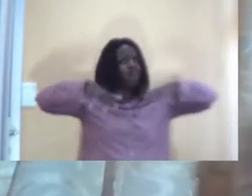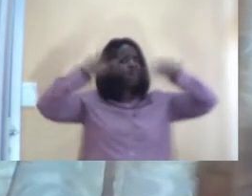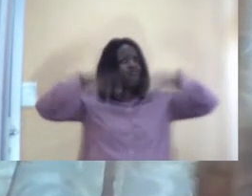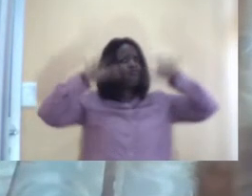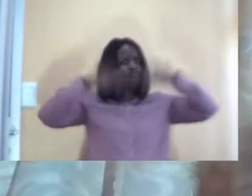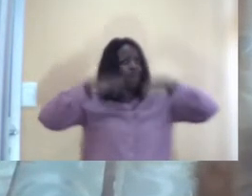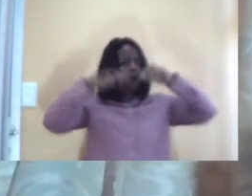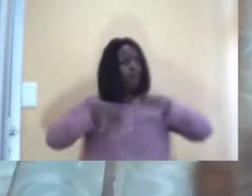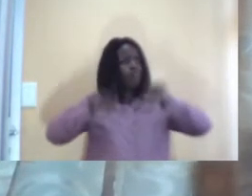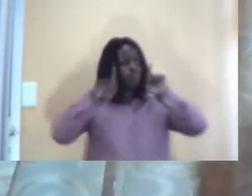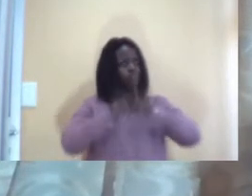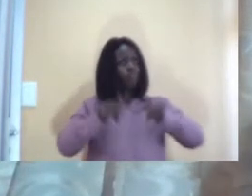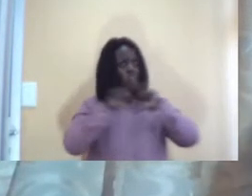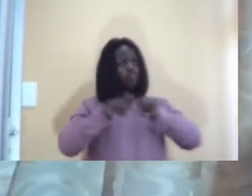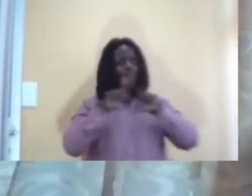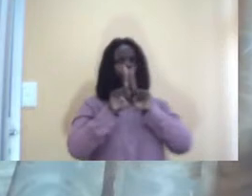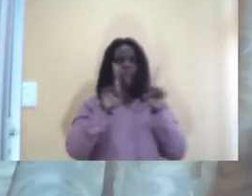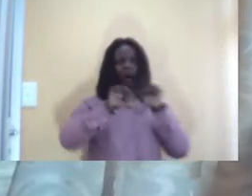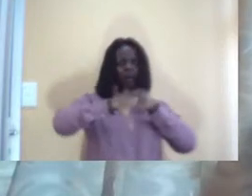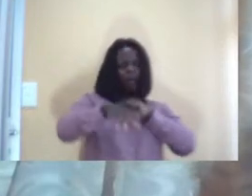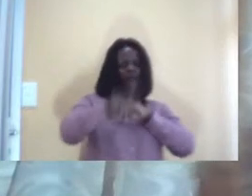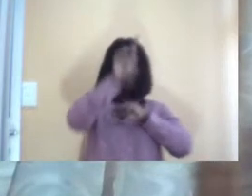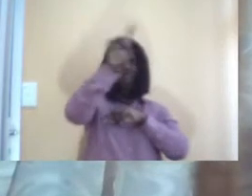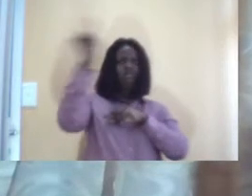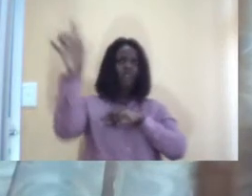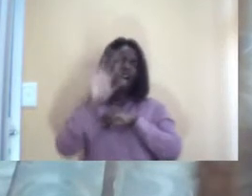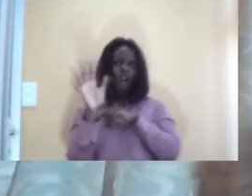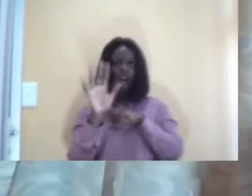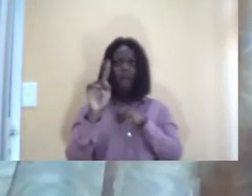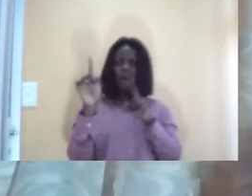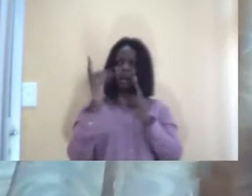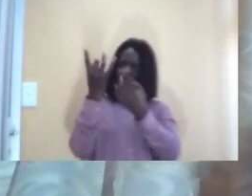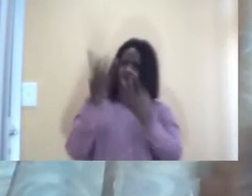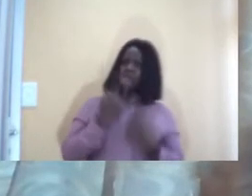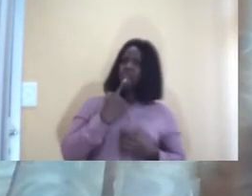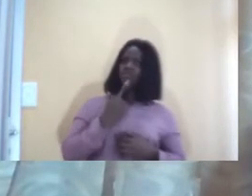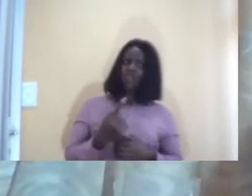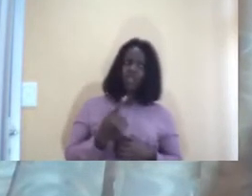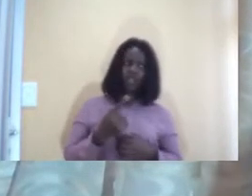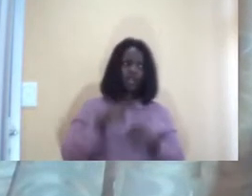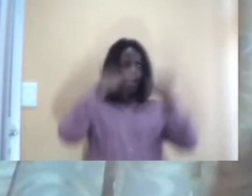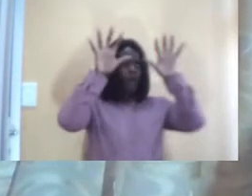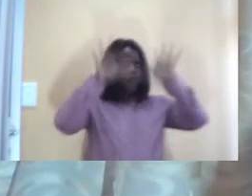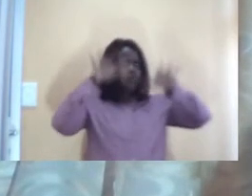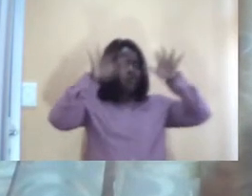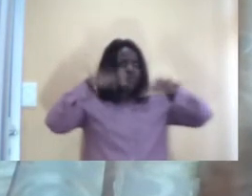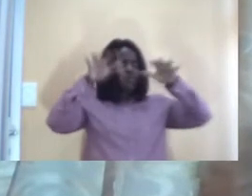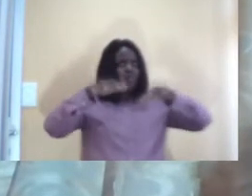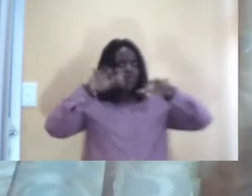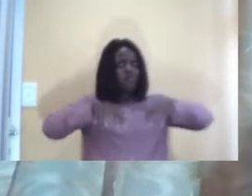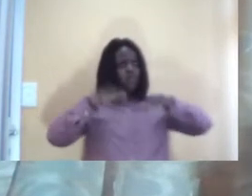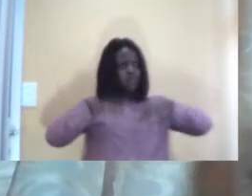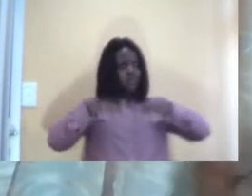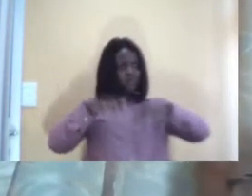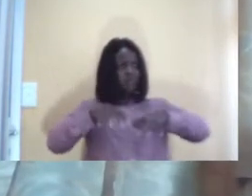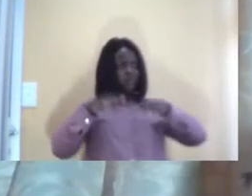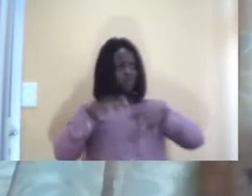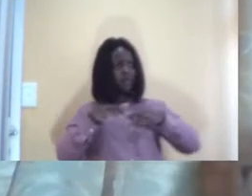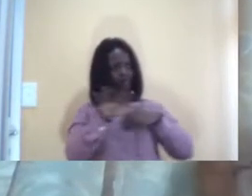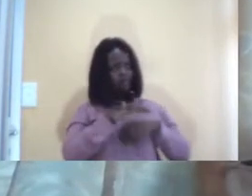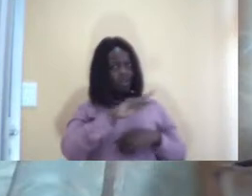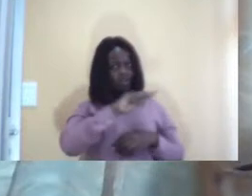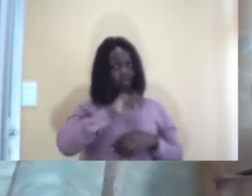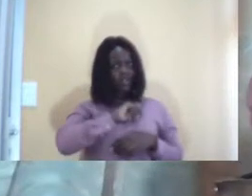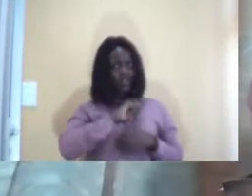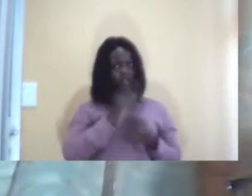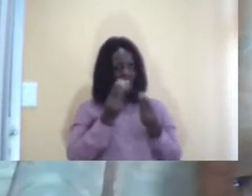unlike most provinces. However, we are being told that the number of rainy days are fewer within higher chances